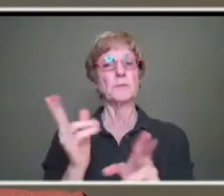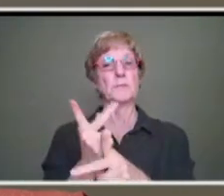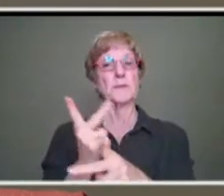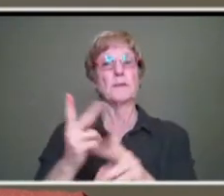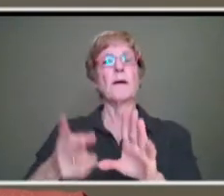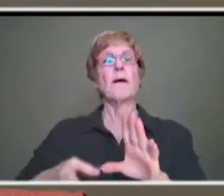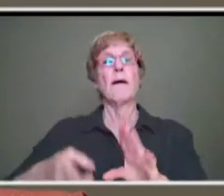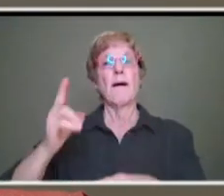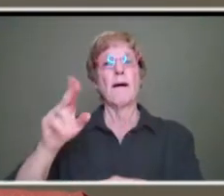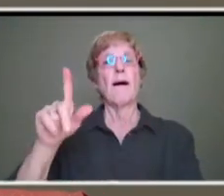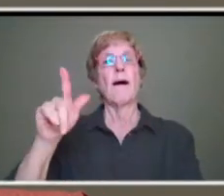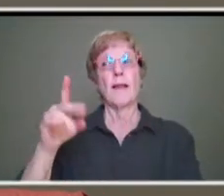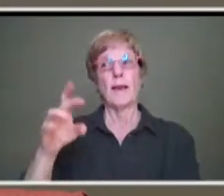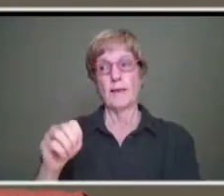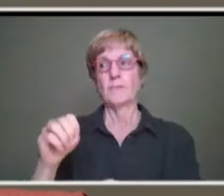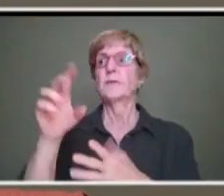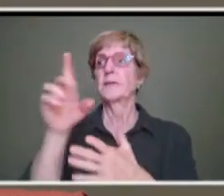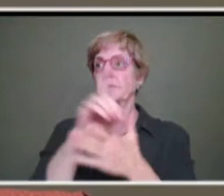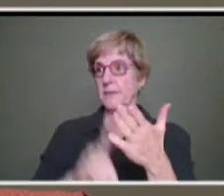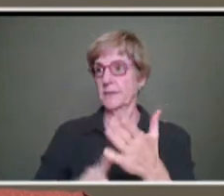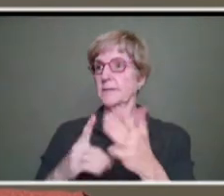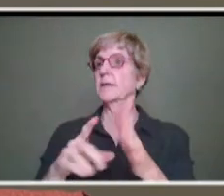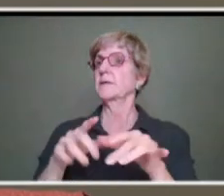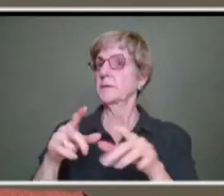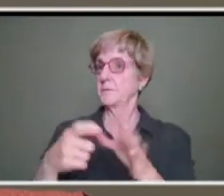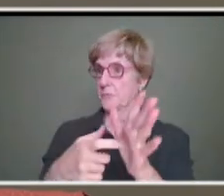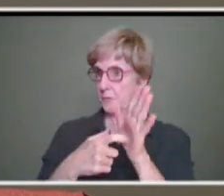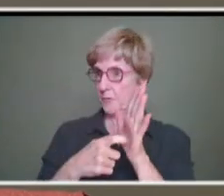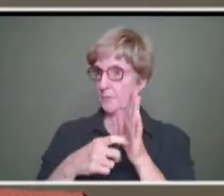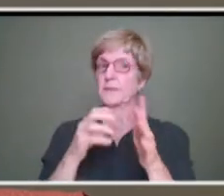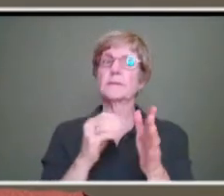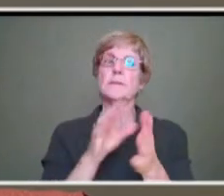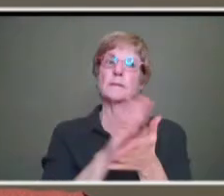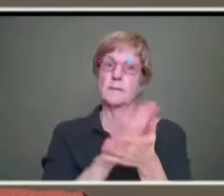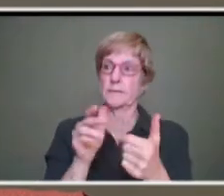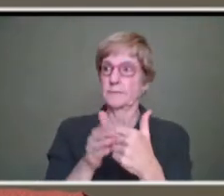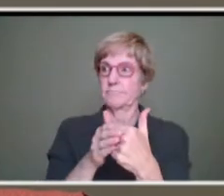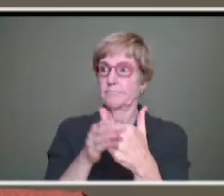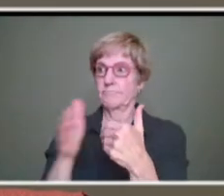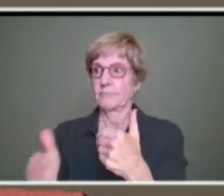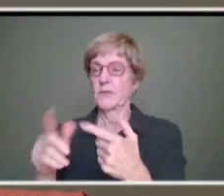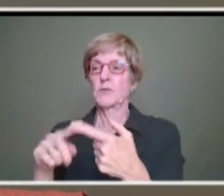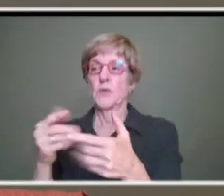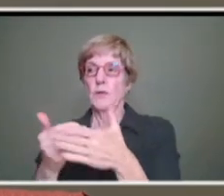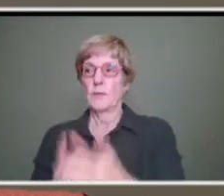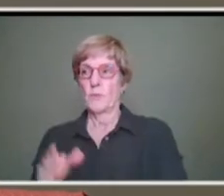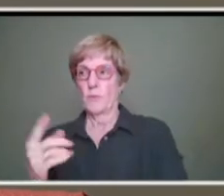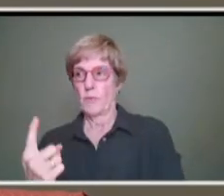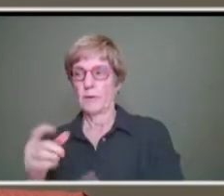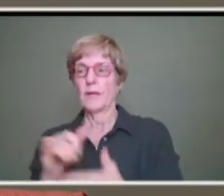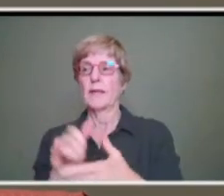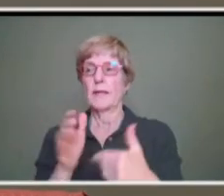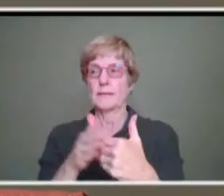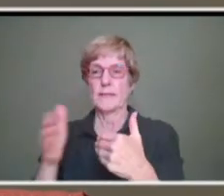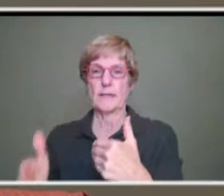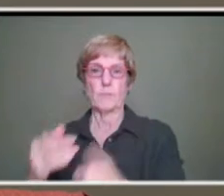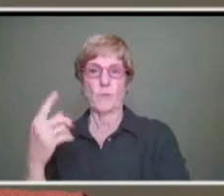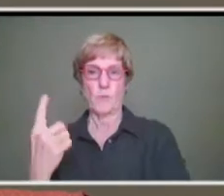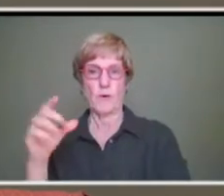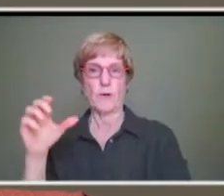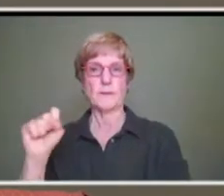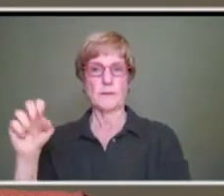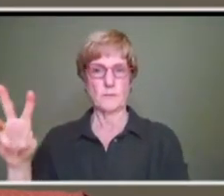level of design standards and is appropriate when adjacent to a neighborhood one place type this site is adjacent to Neighborhood one to the Southwest